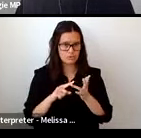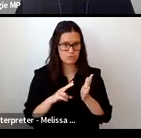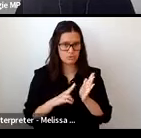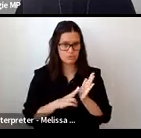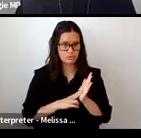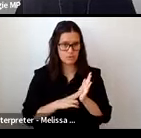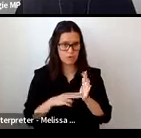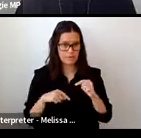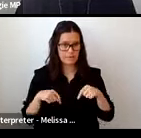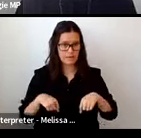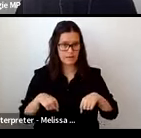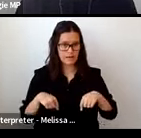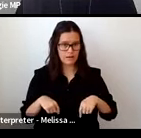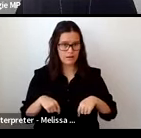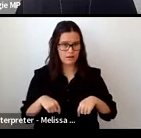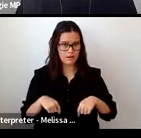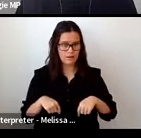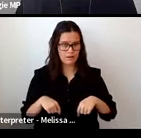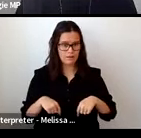present?